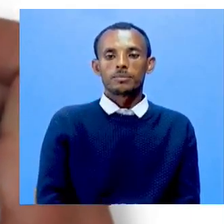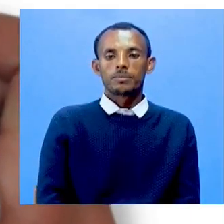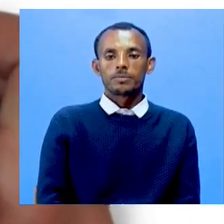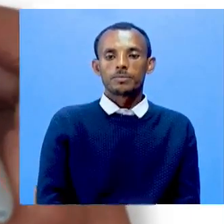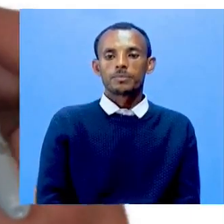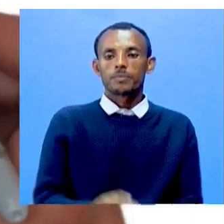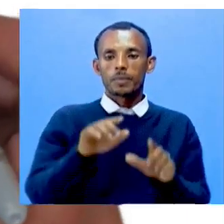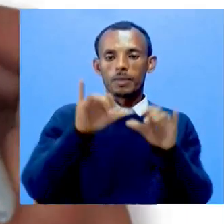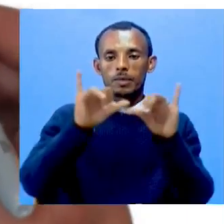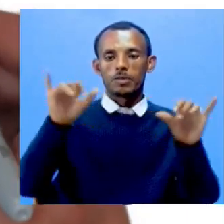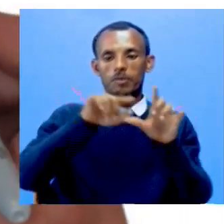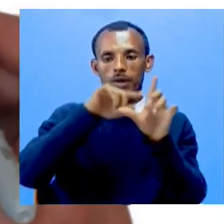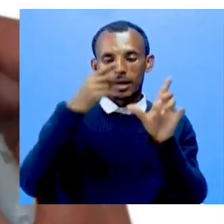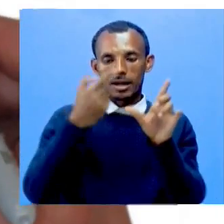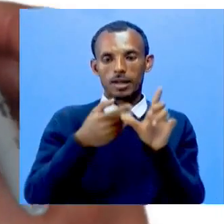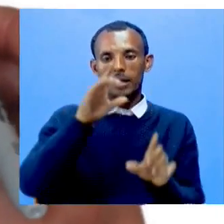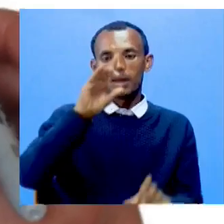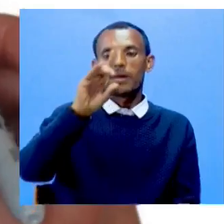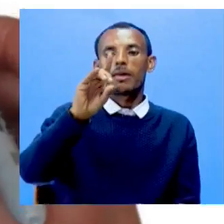Measure of angle